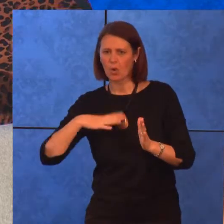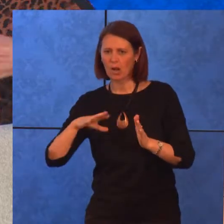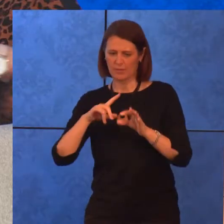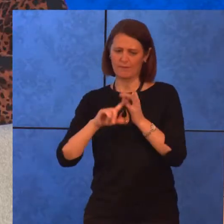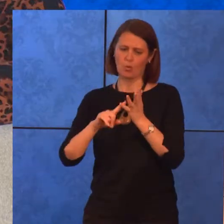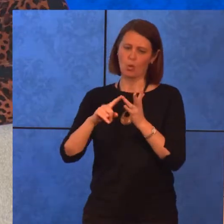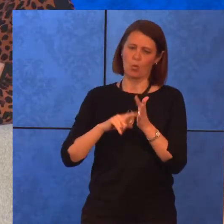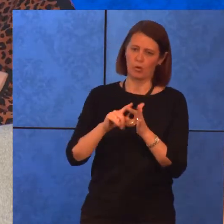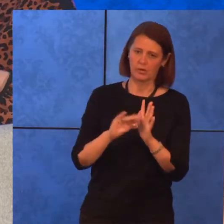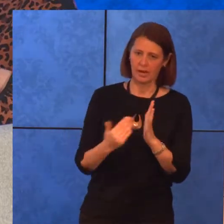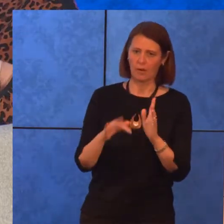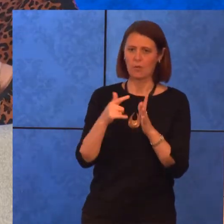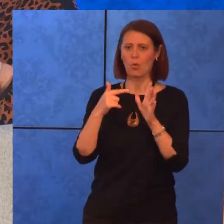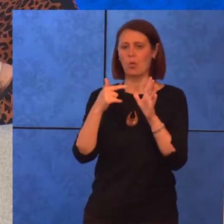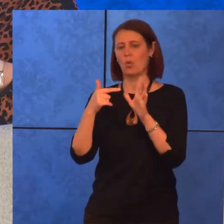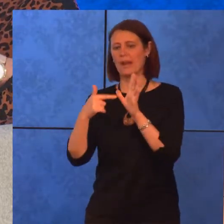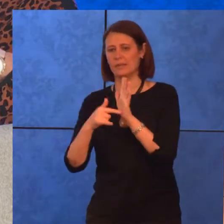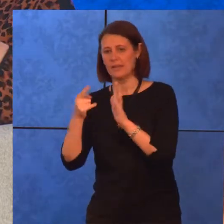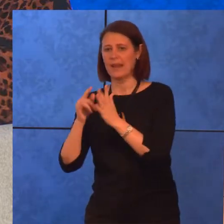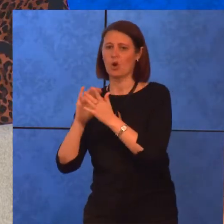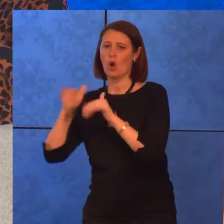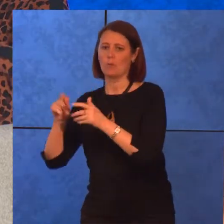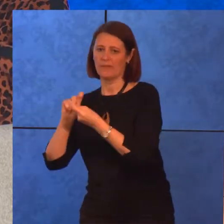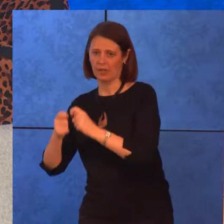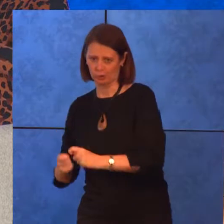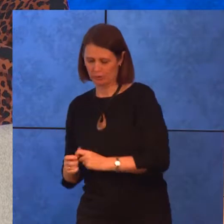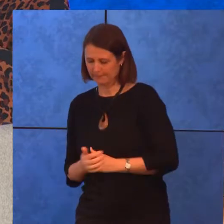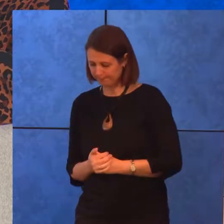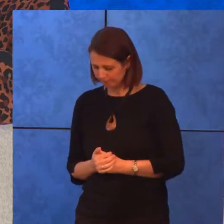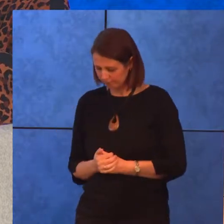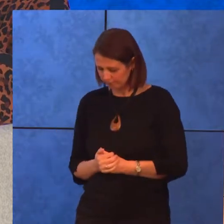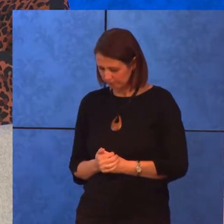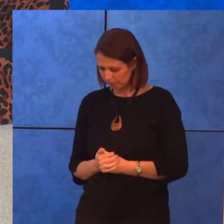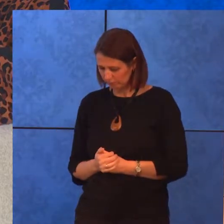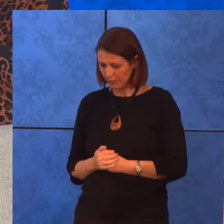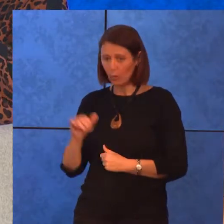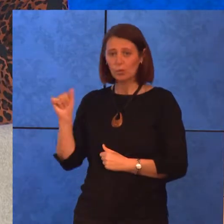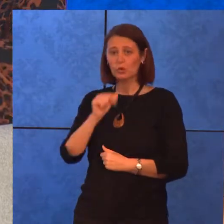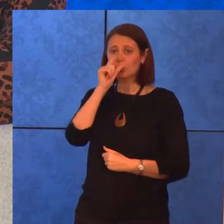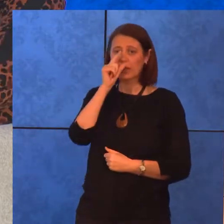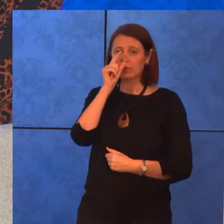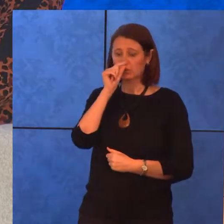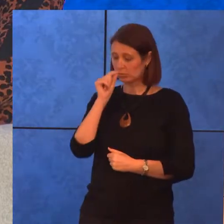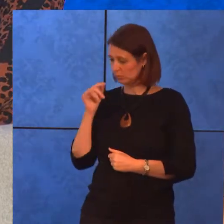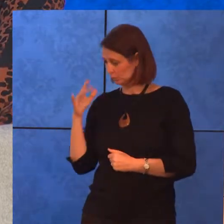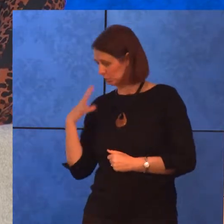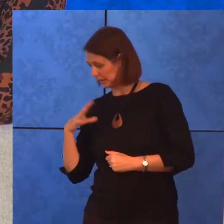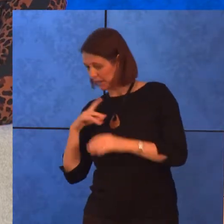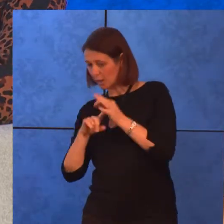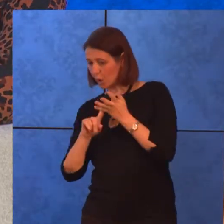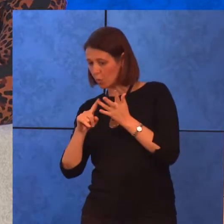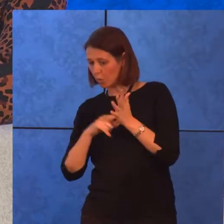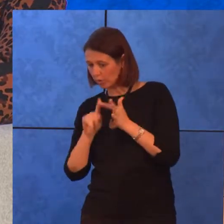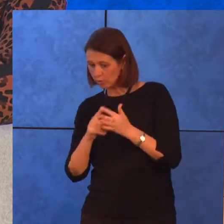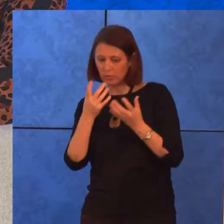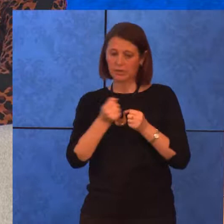now, for AT and home mods as an example, that we should be able to go, where we do require a quote, that once we